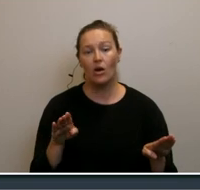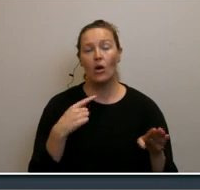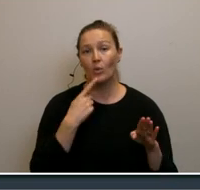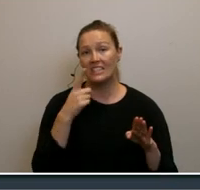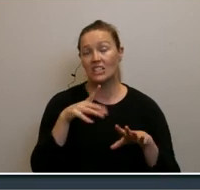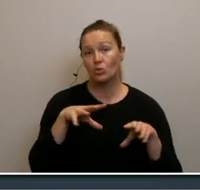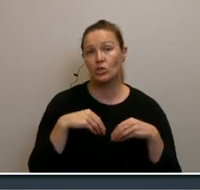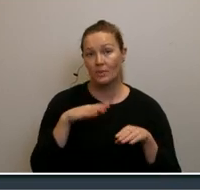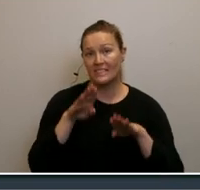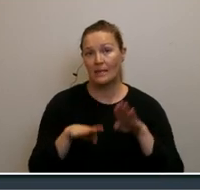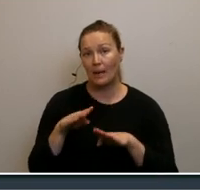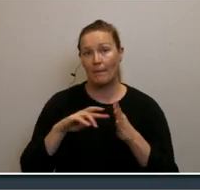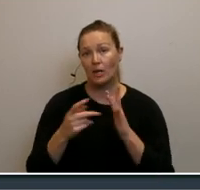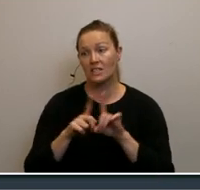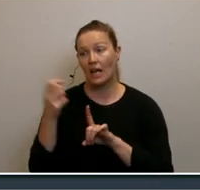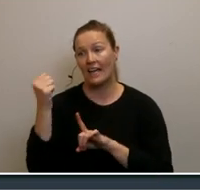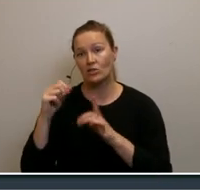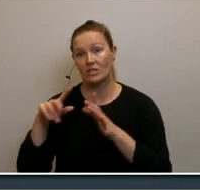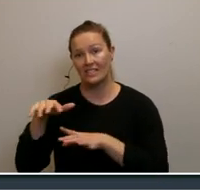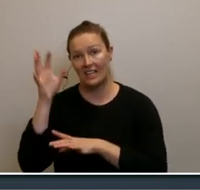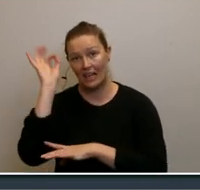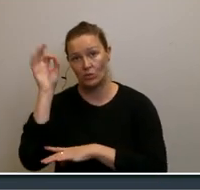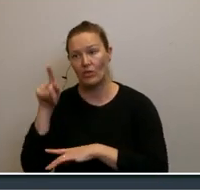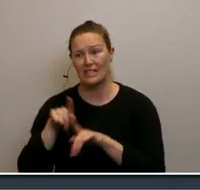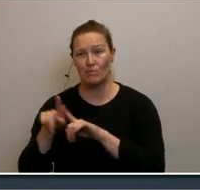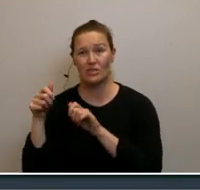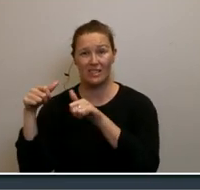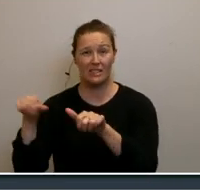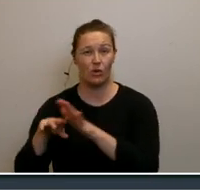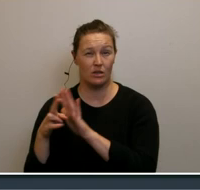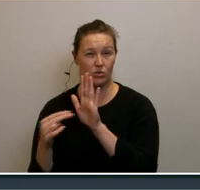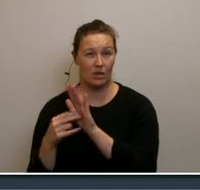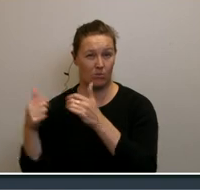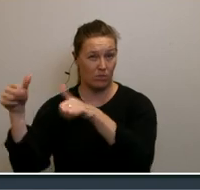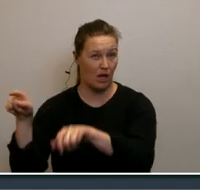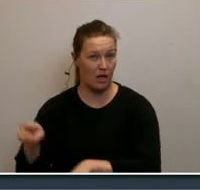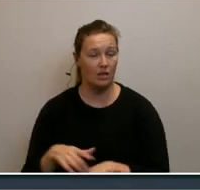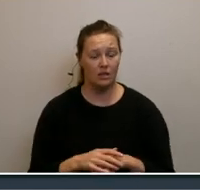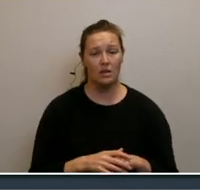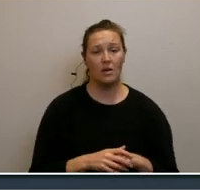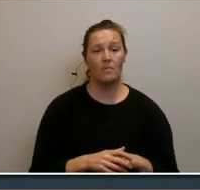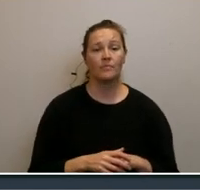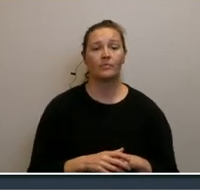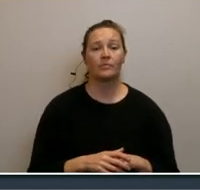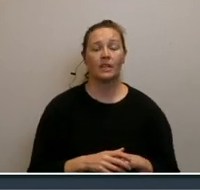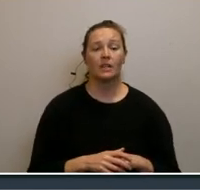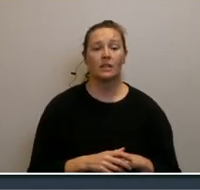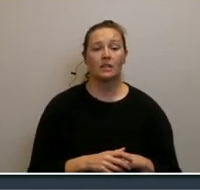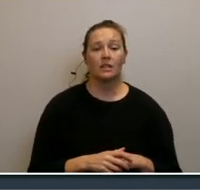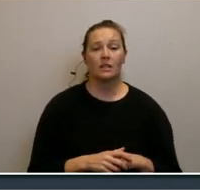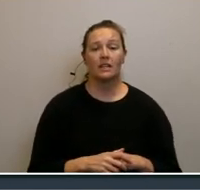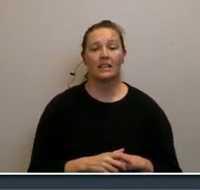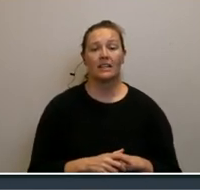policy similar to the Hastings District Council, which is one of the most successful in the country. There are significant gaps in relation